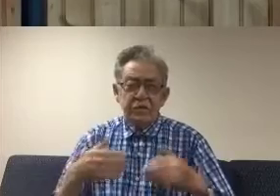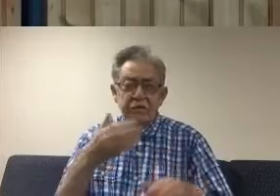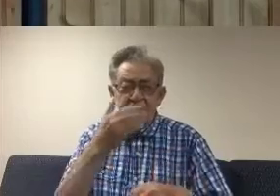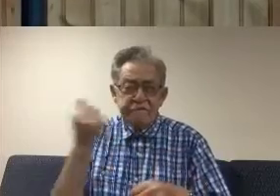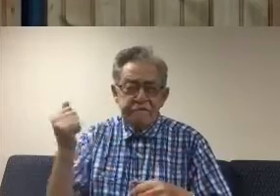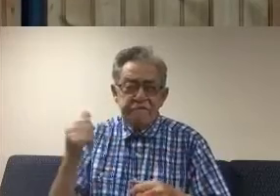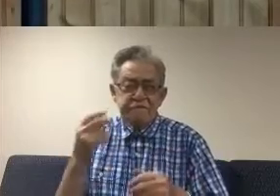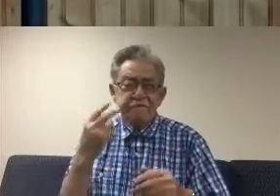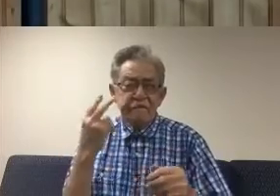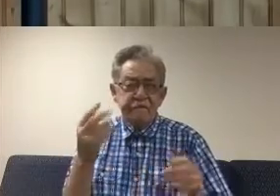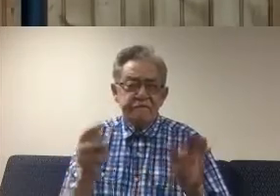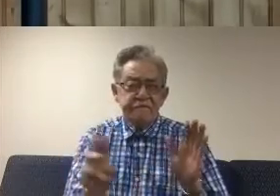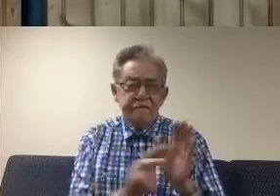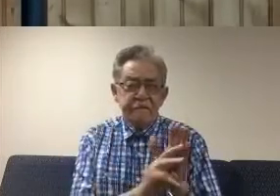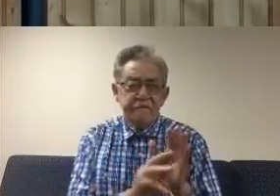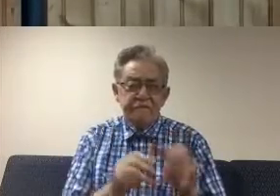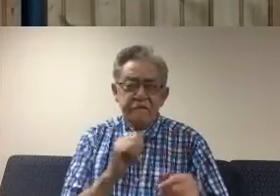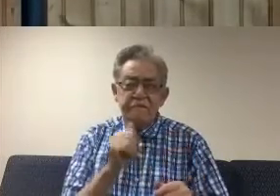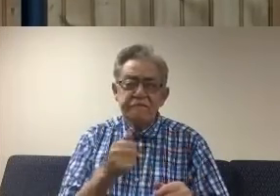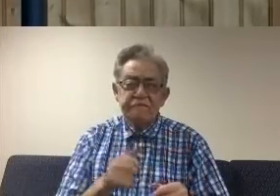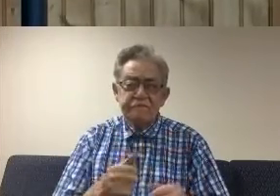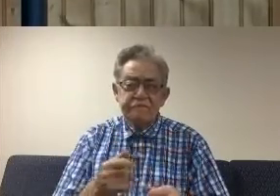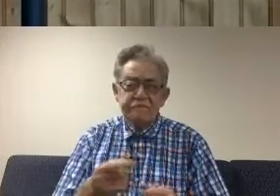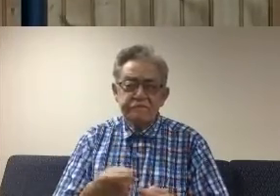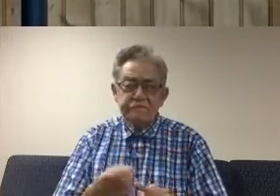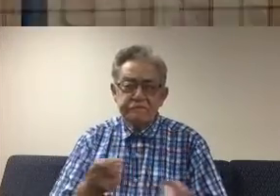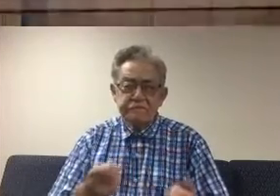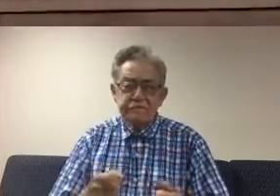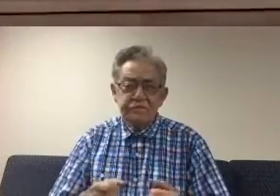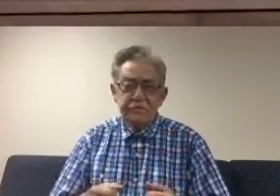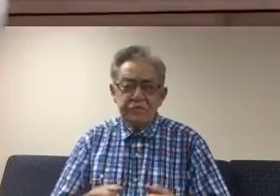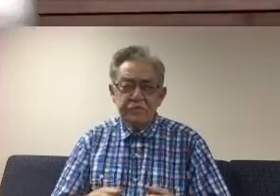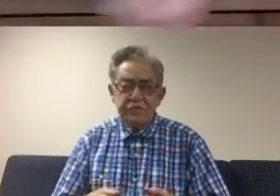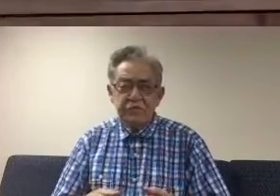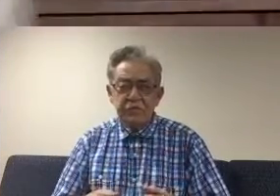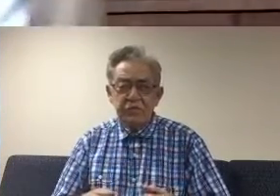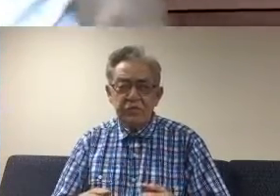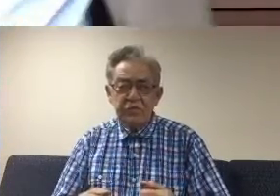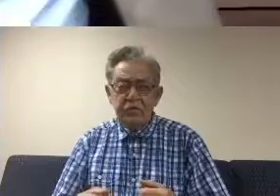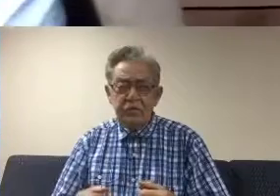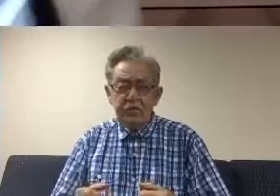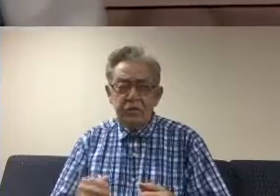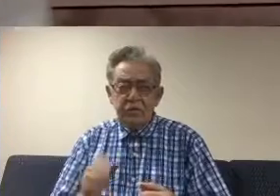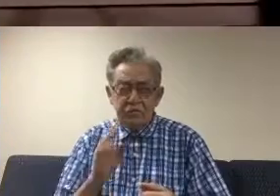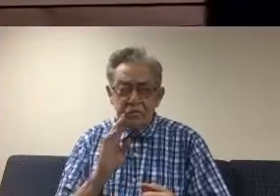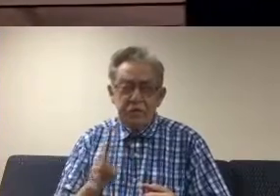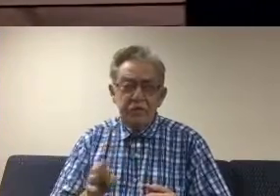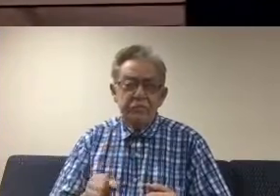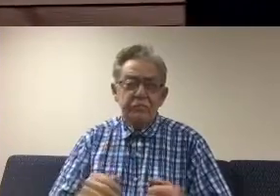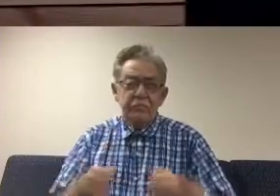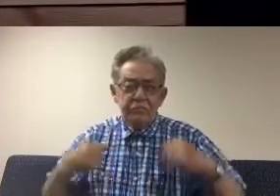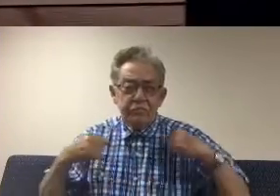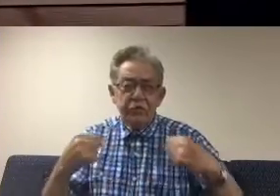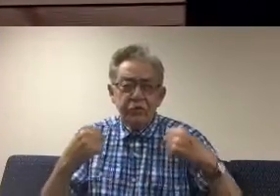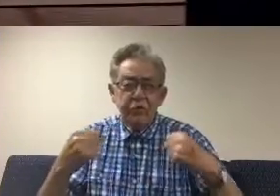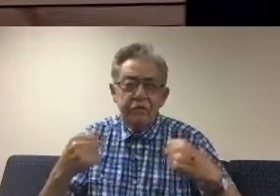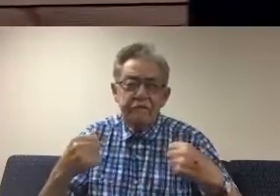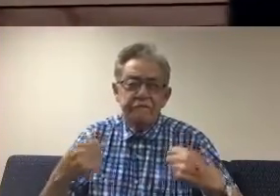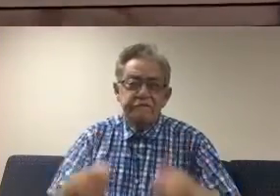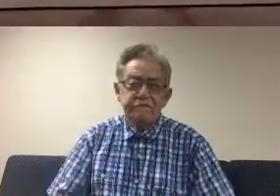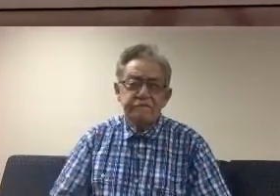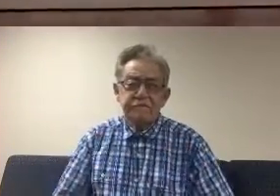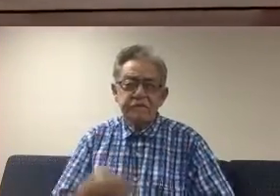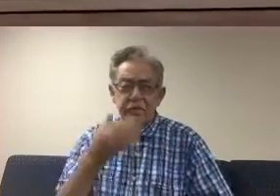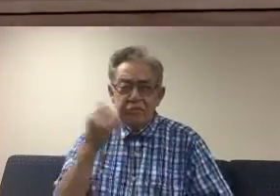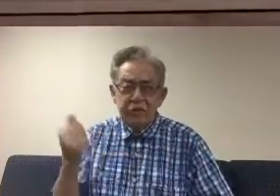culture comes not from being woke. It comes from being bold. The best way